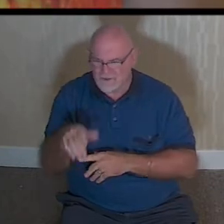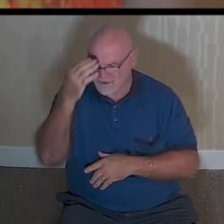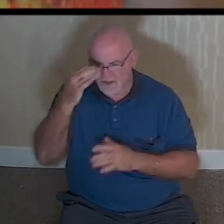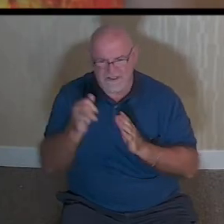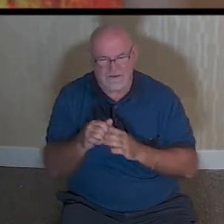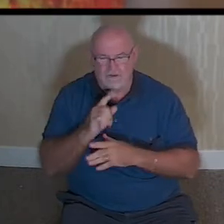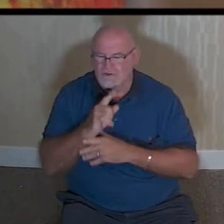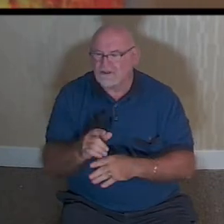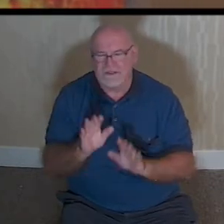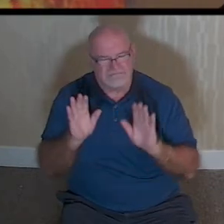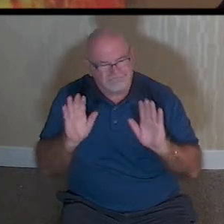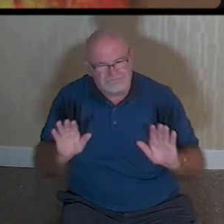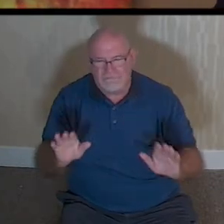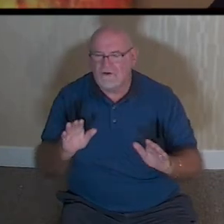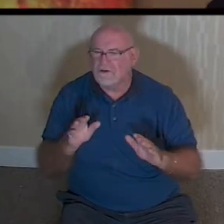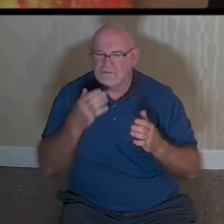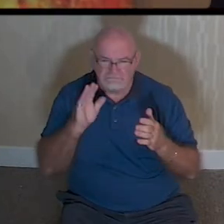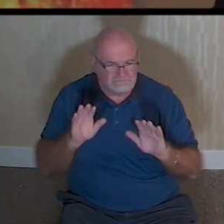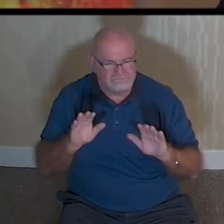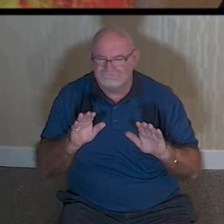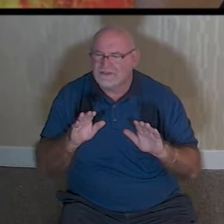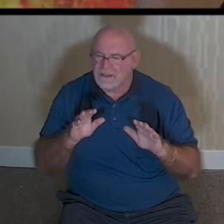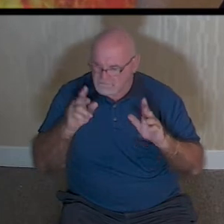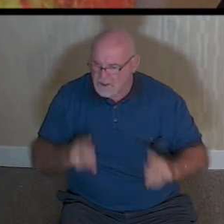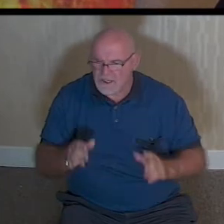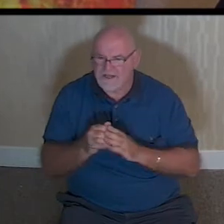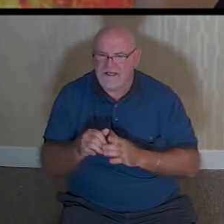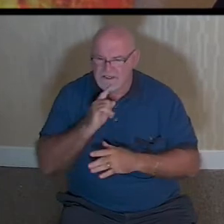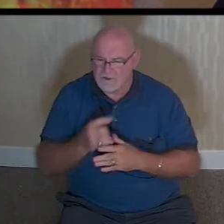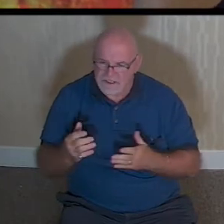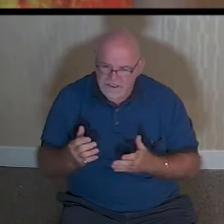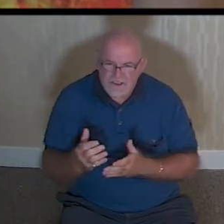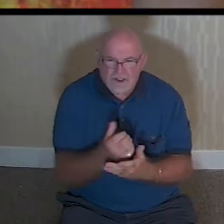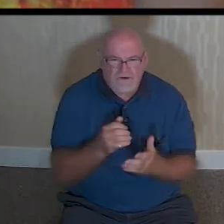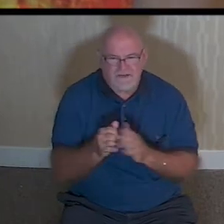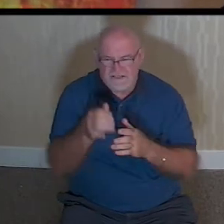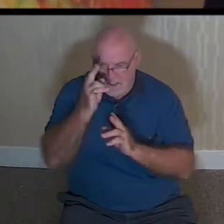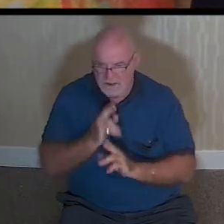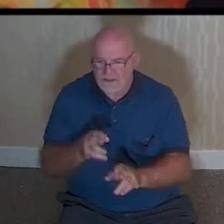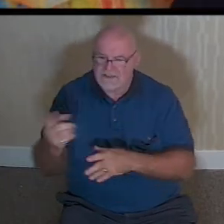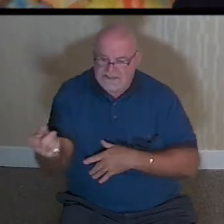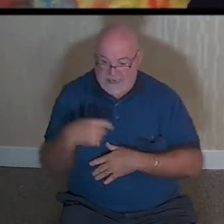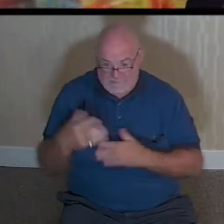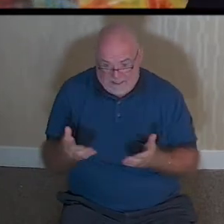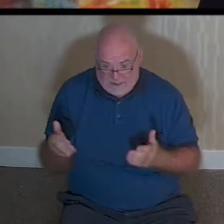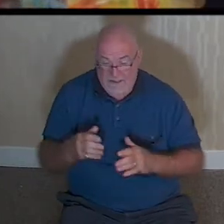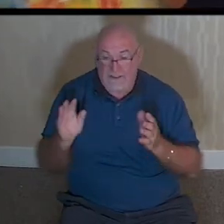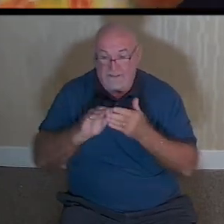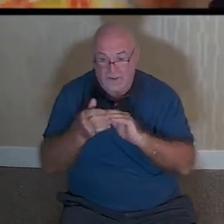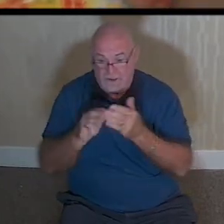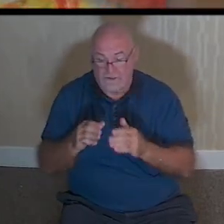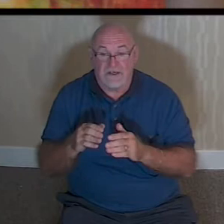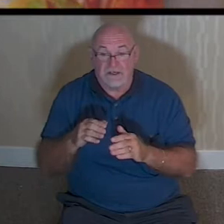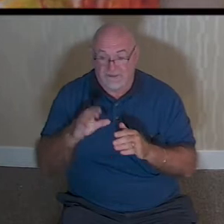a lovely and brave person that she deserves this honor. She came here to this community here, Center for